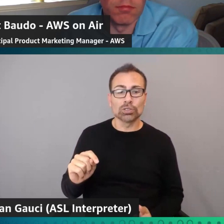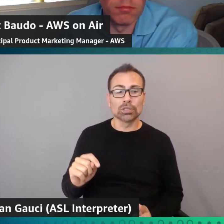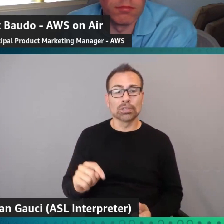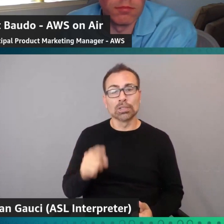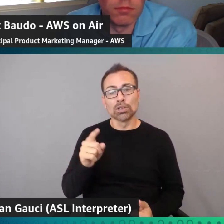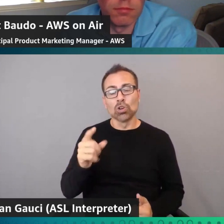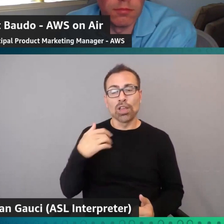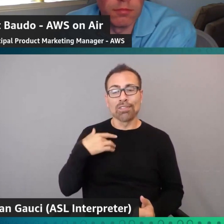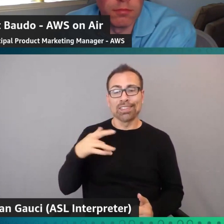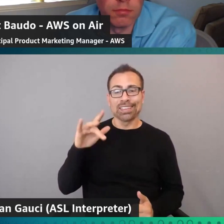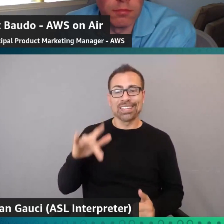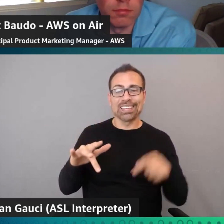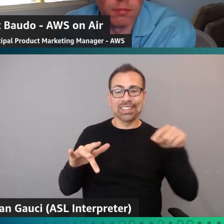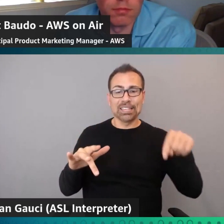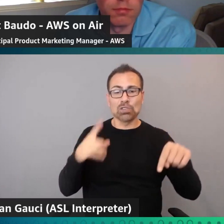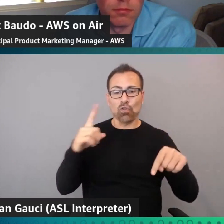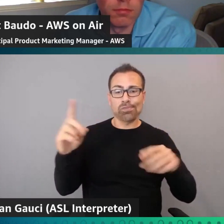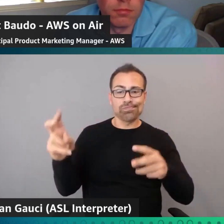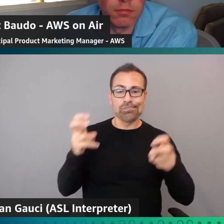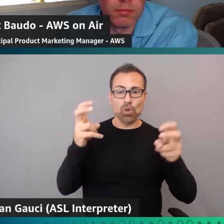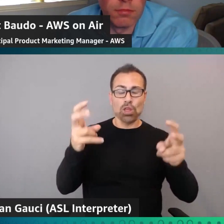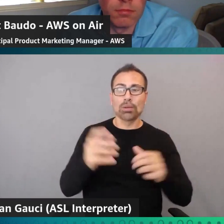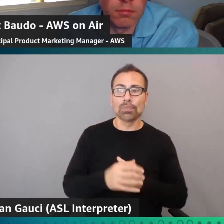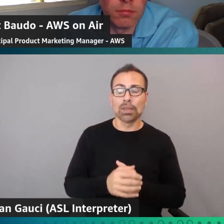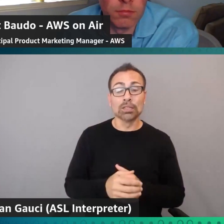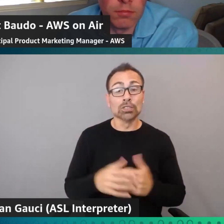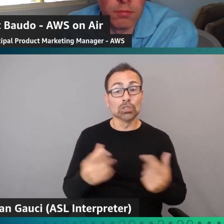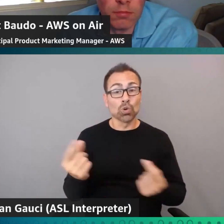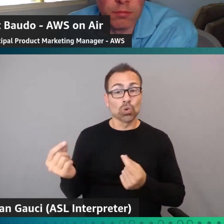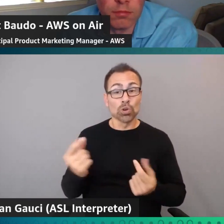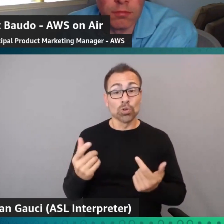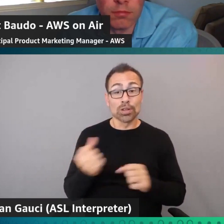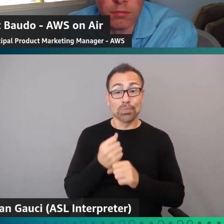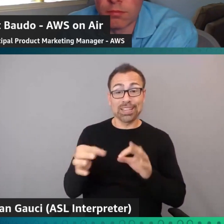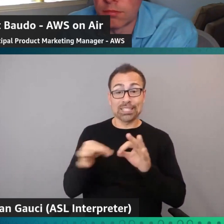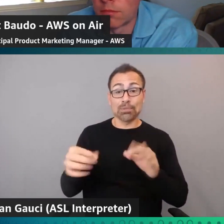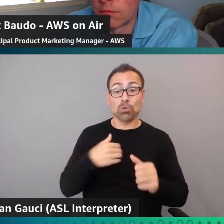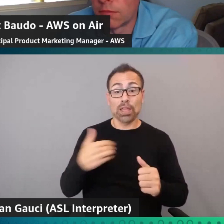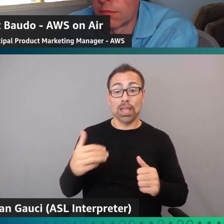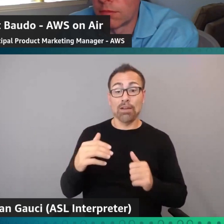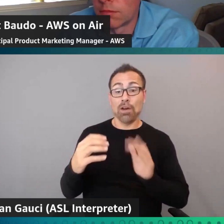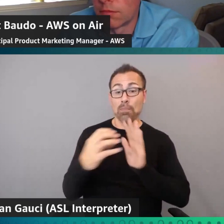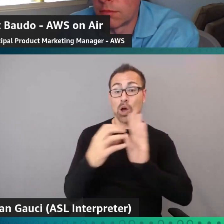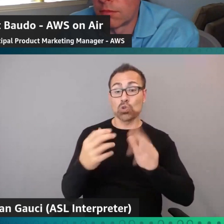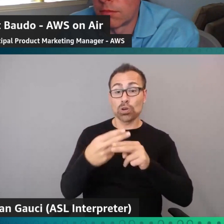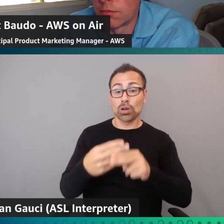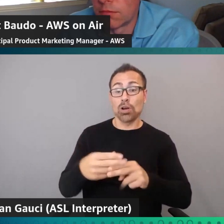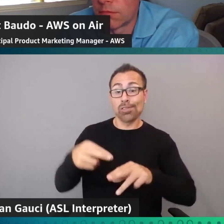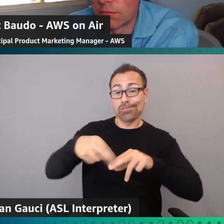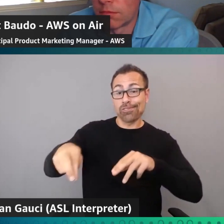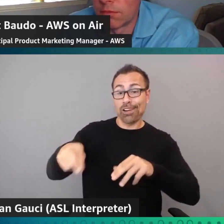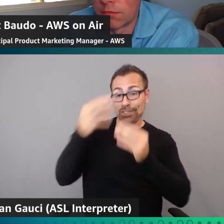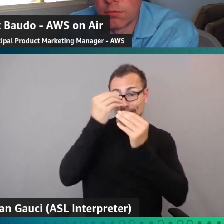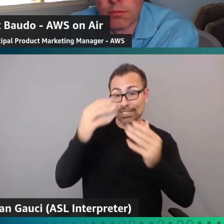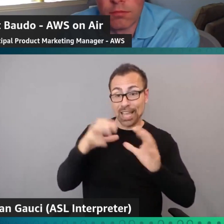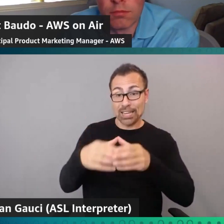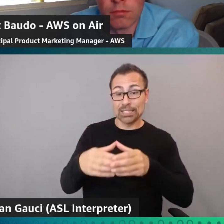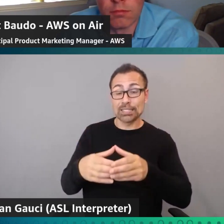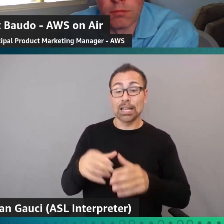out. So to simplify that, we actually have a module called reference datasets. You can initialize your data set, and then that